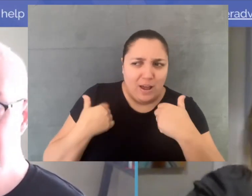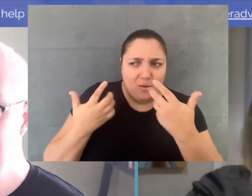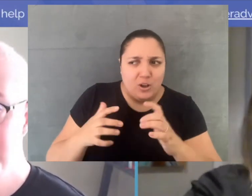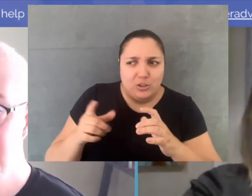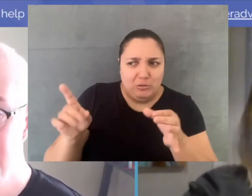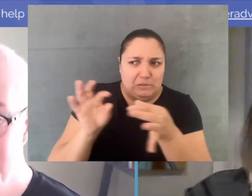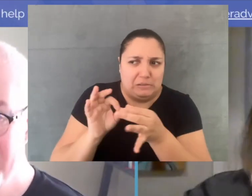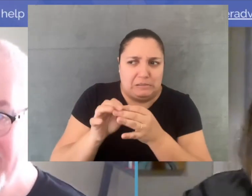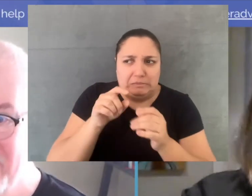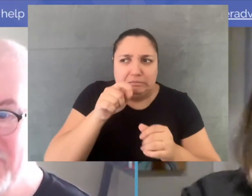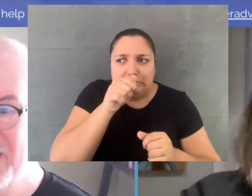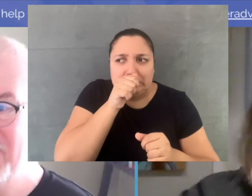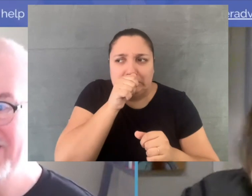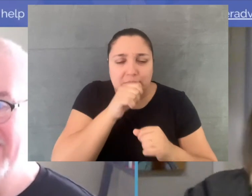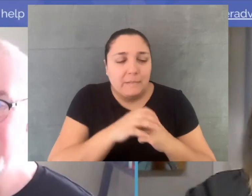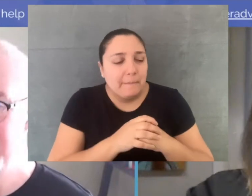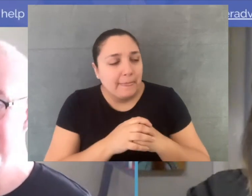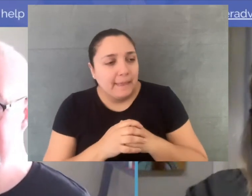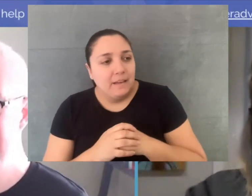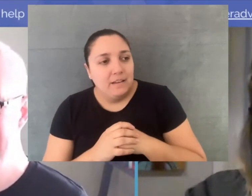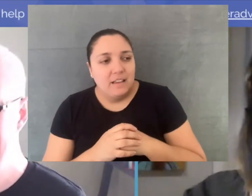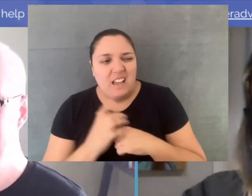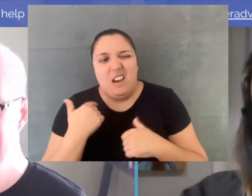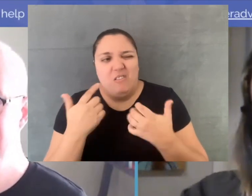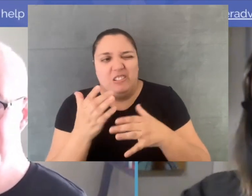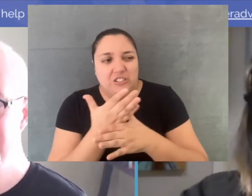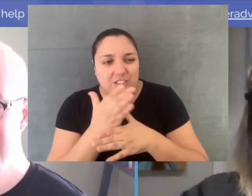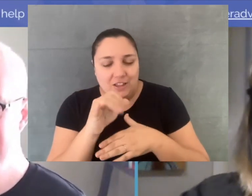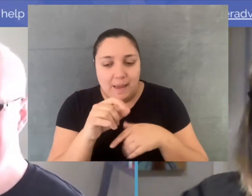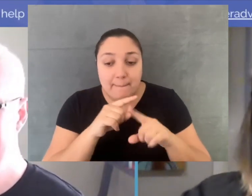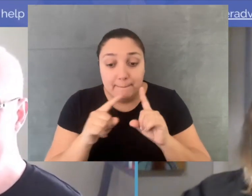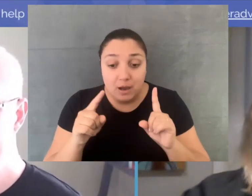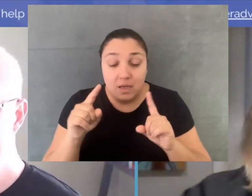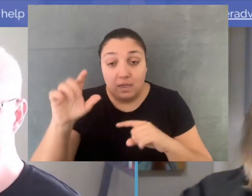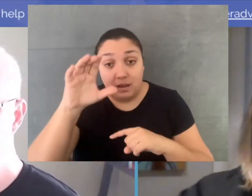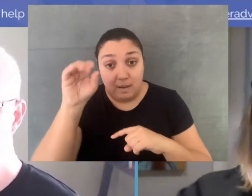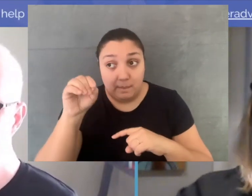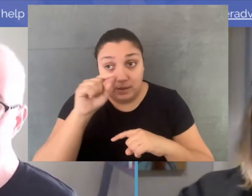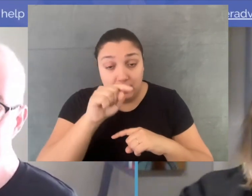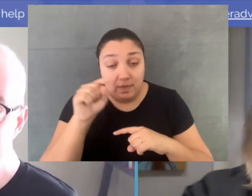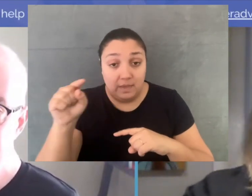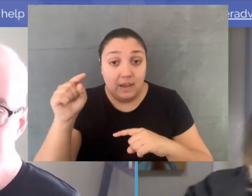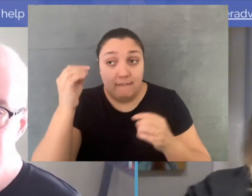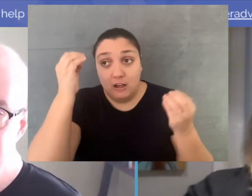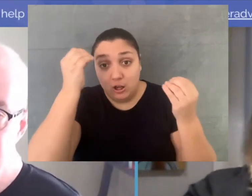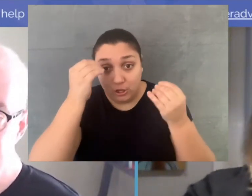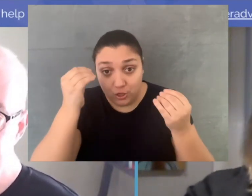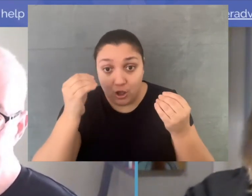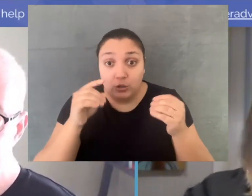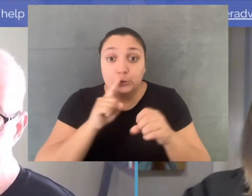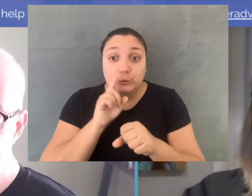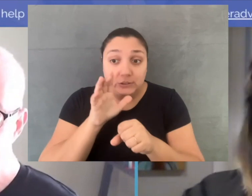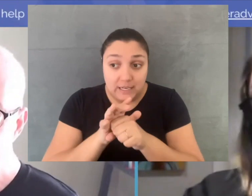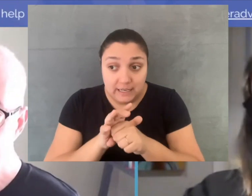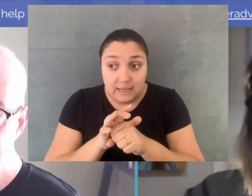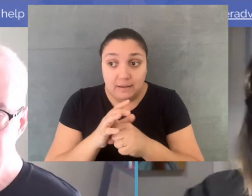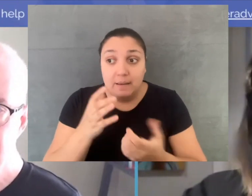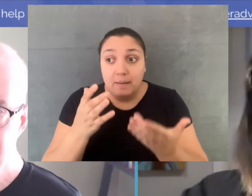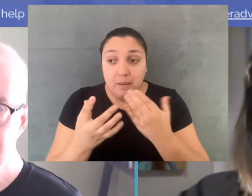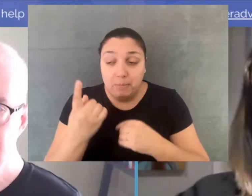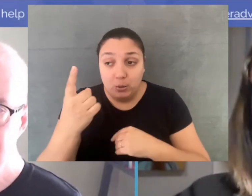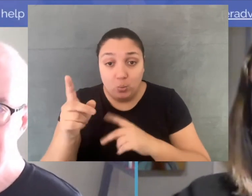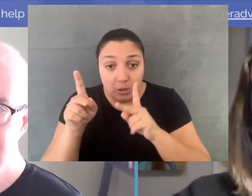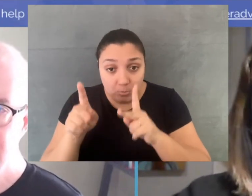want to put you in a I position can to talk about clients. Share any of that. But I will say that the companies who have thought through to